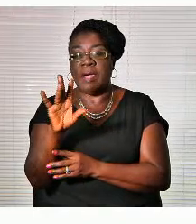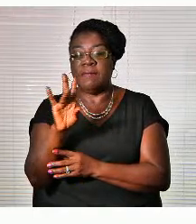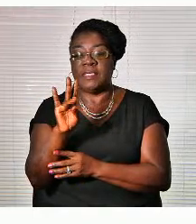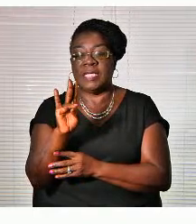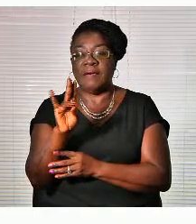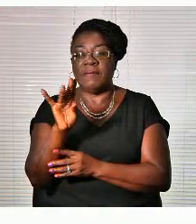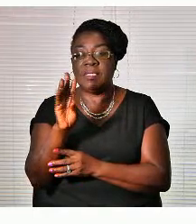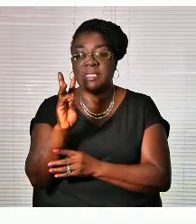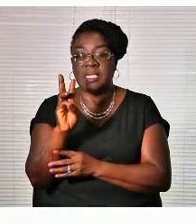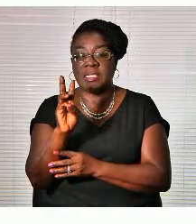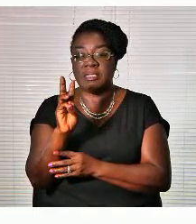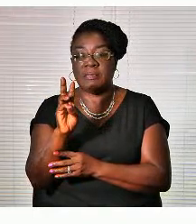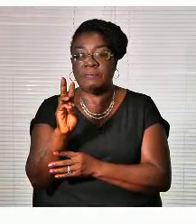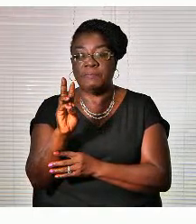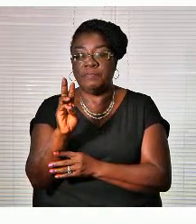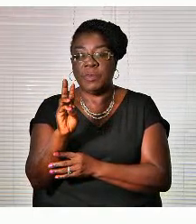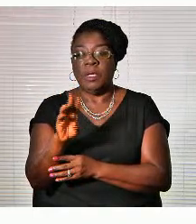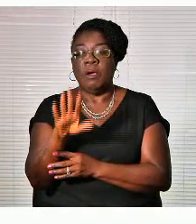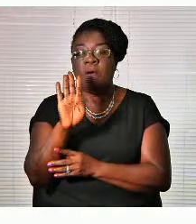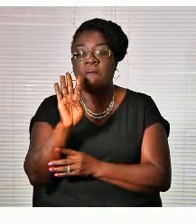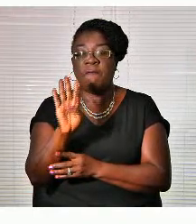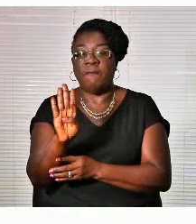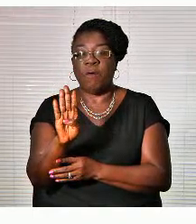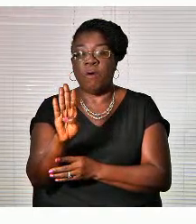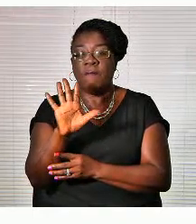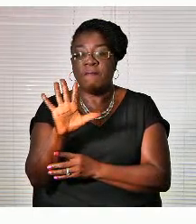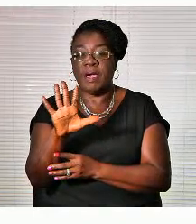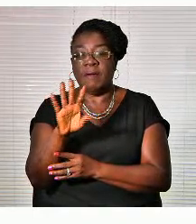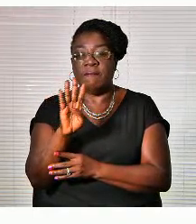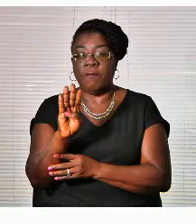812-0576, or